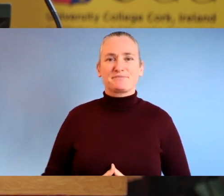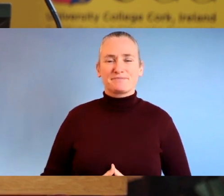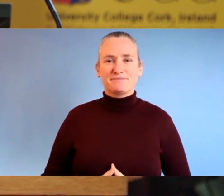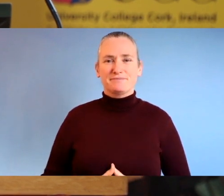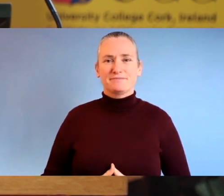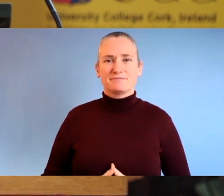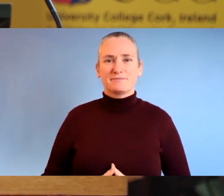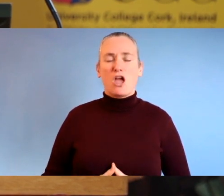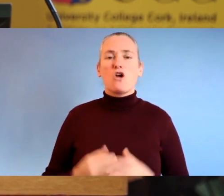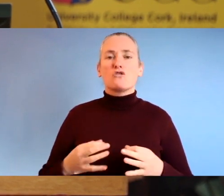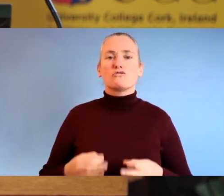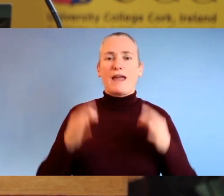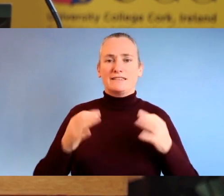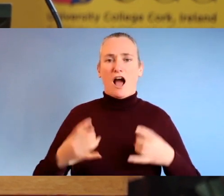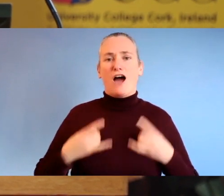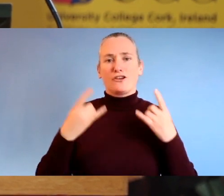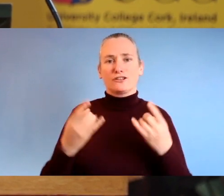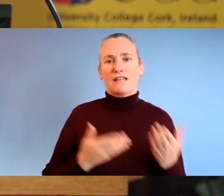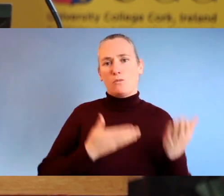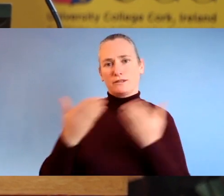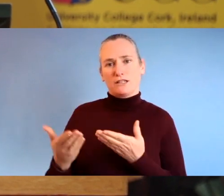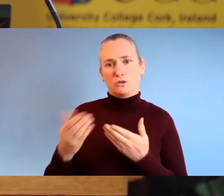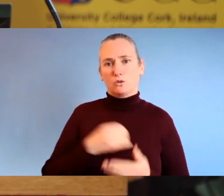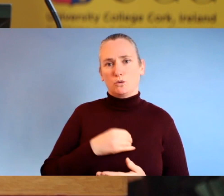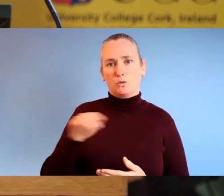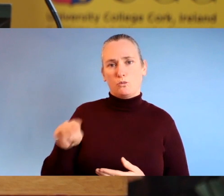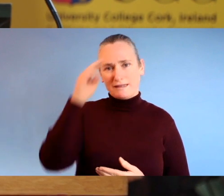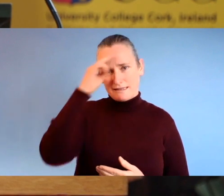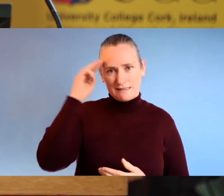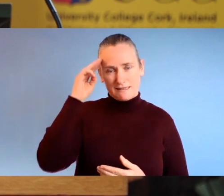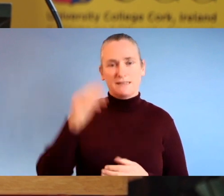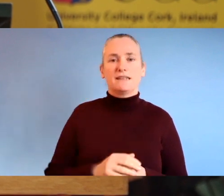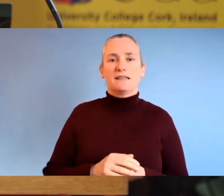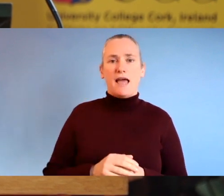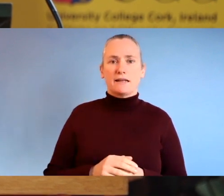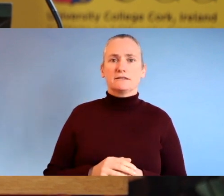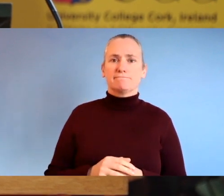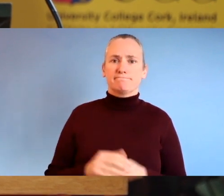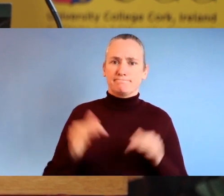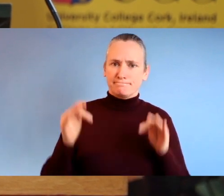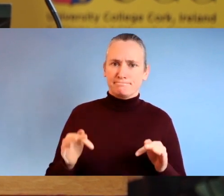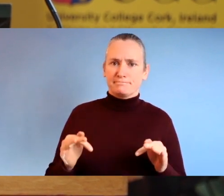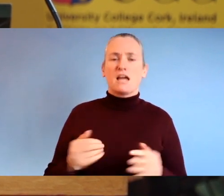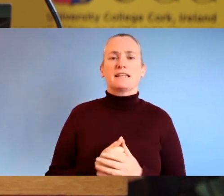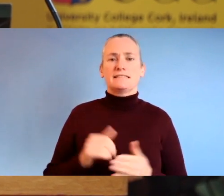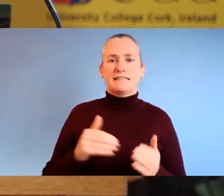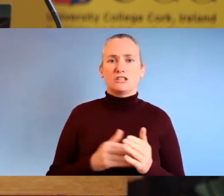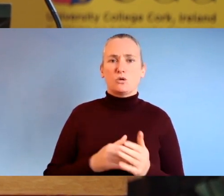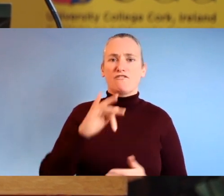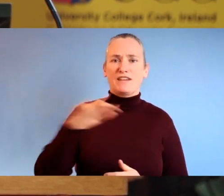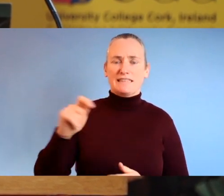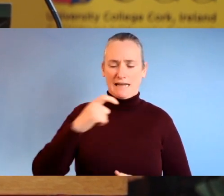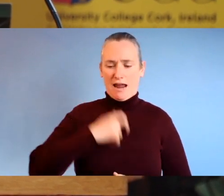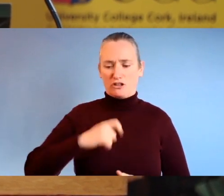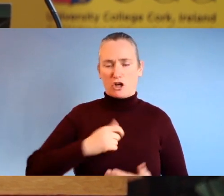day. It is my great honour to now present you to the Interim President and attest that you are fitting